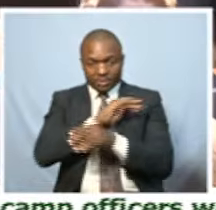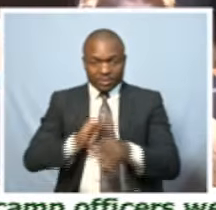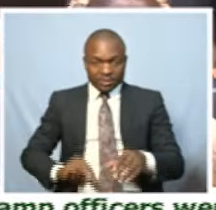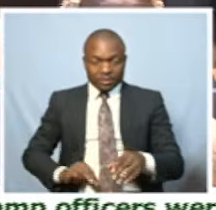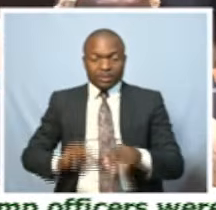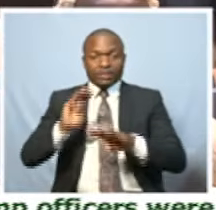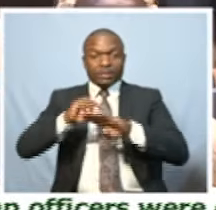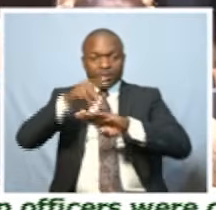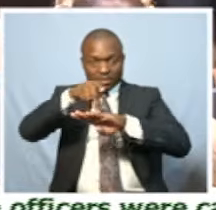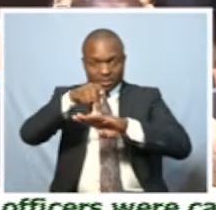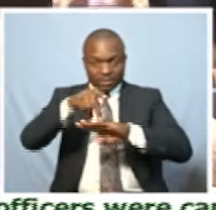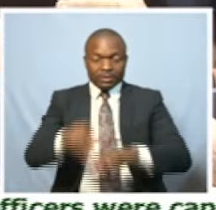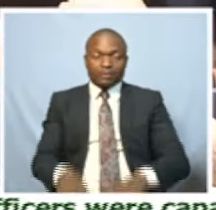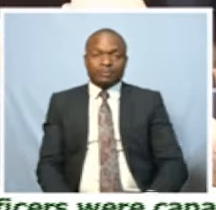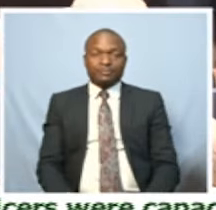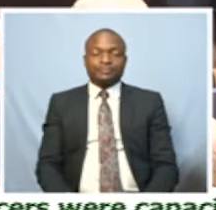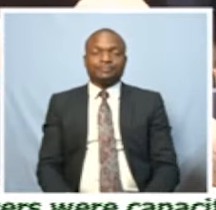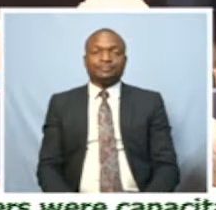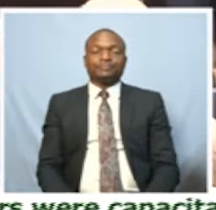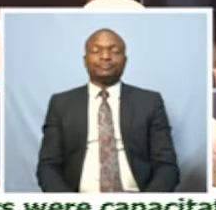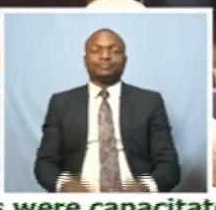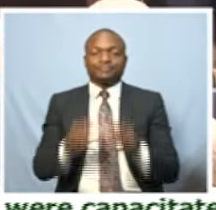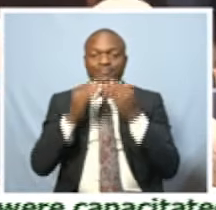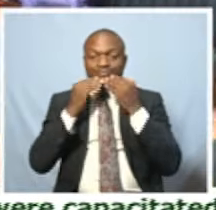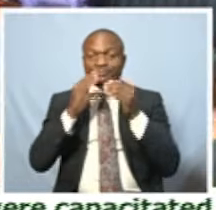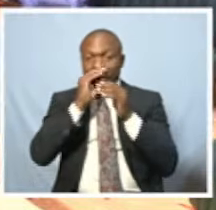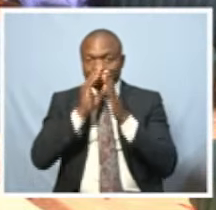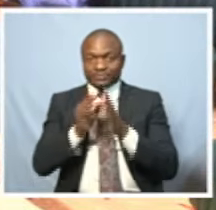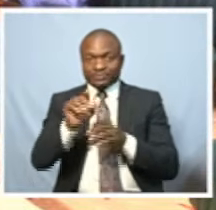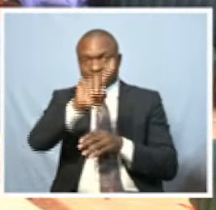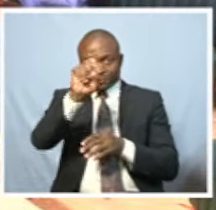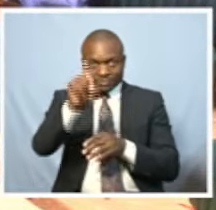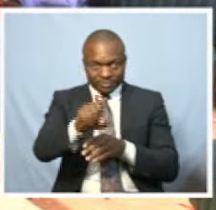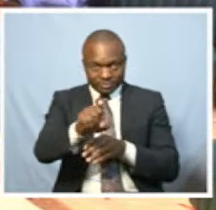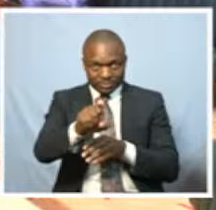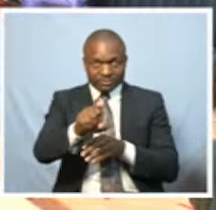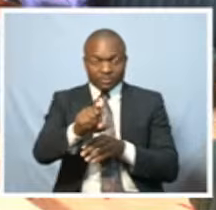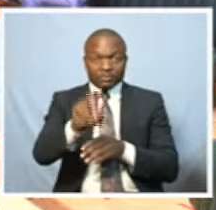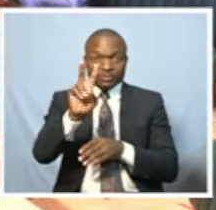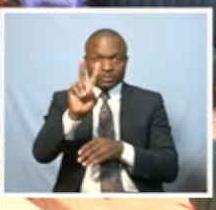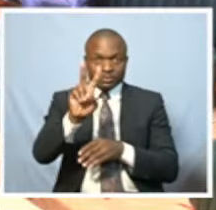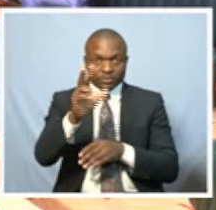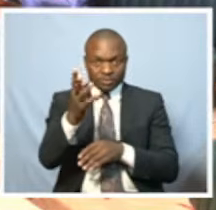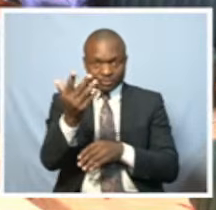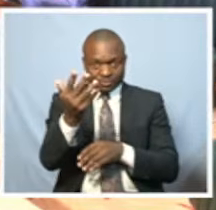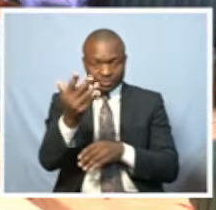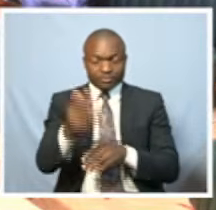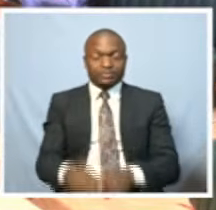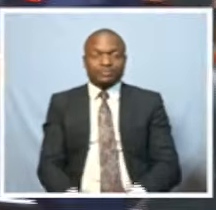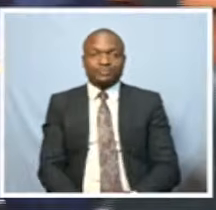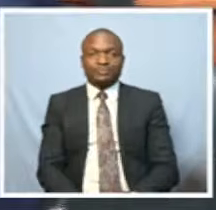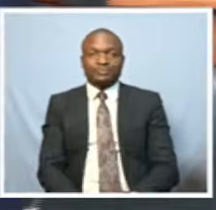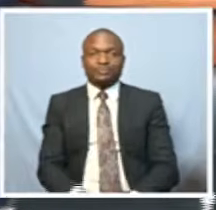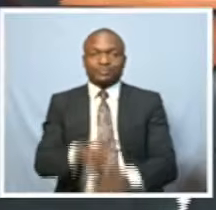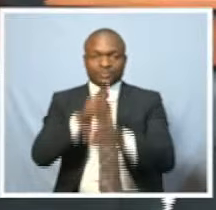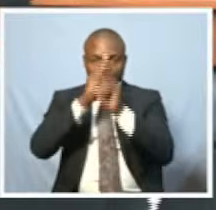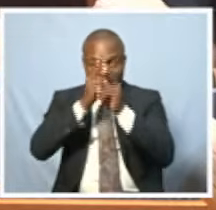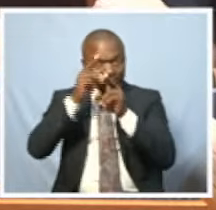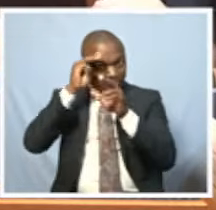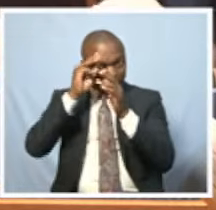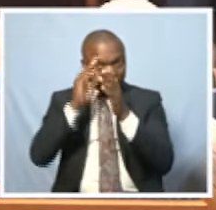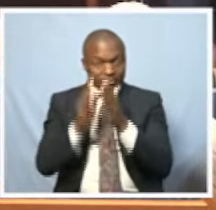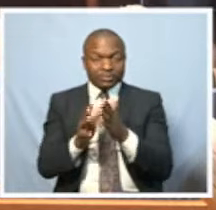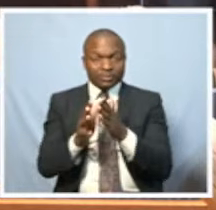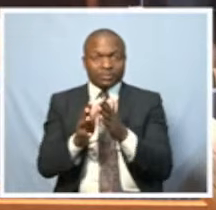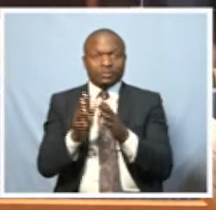Member from Pika. Thank you, Mr. Speaker. Question number 215. The Honorable